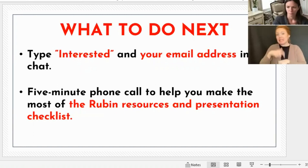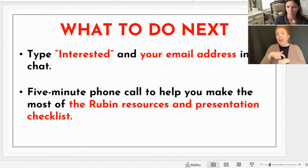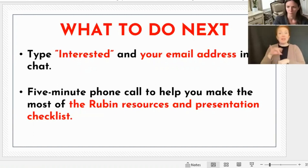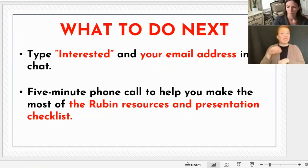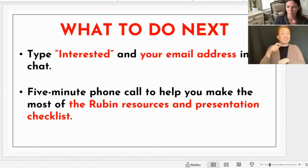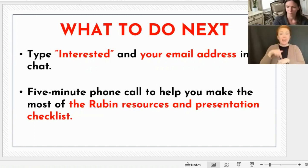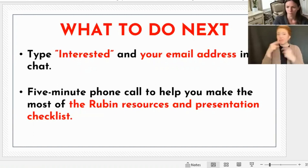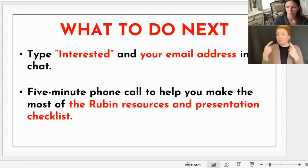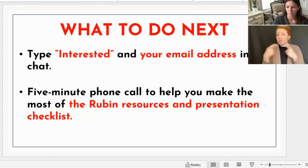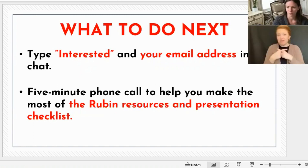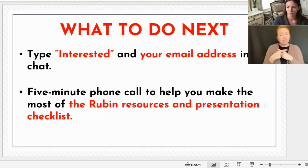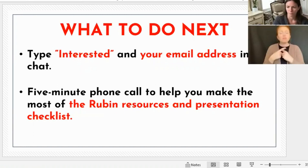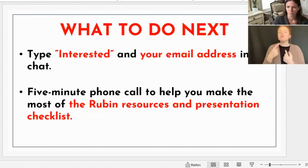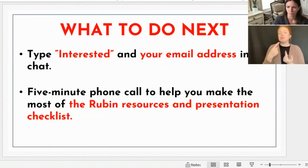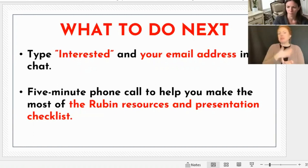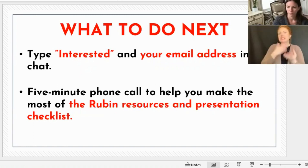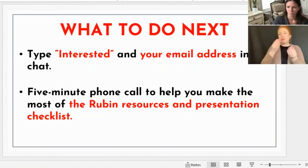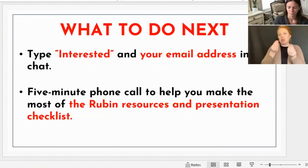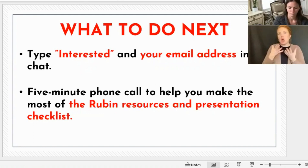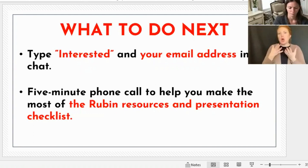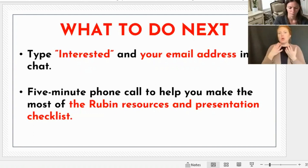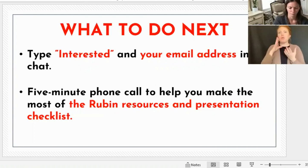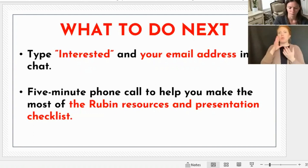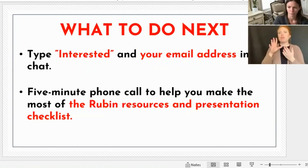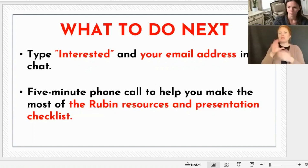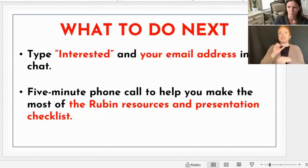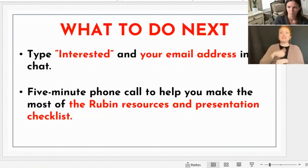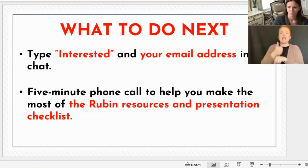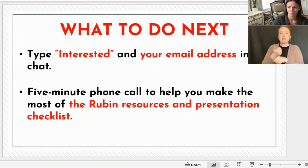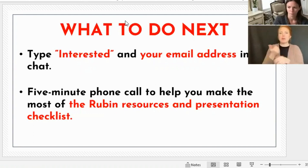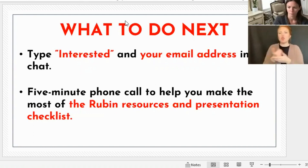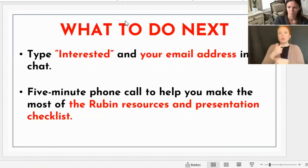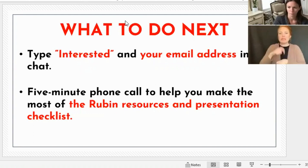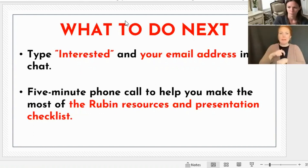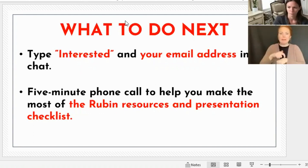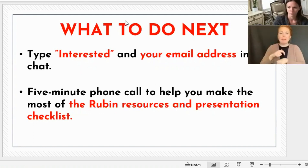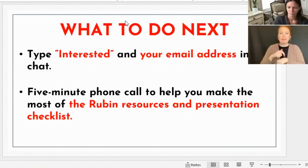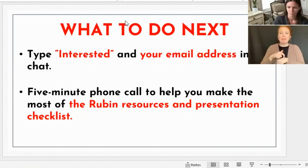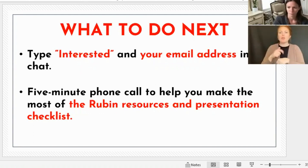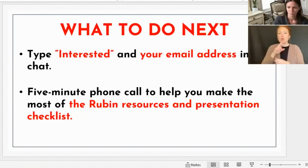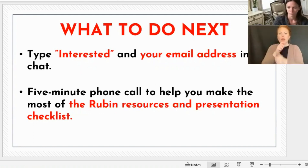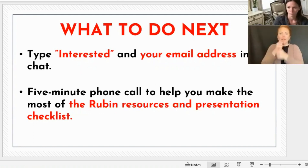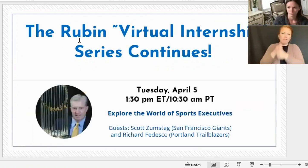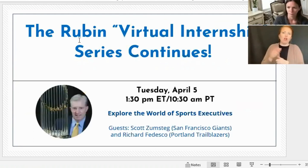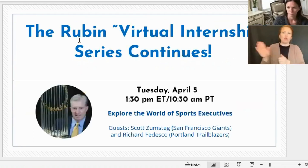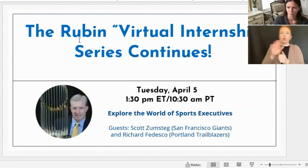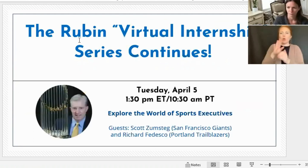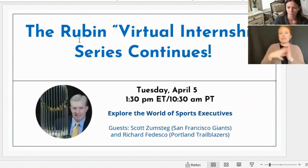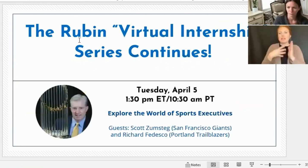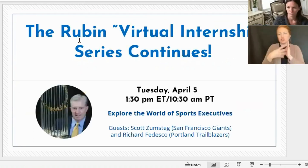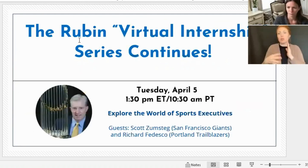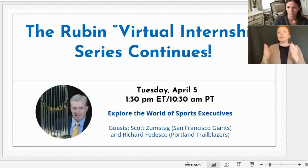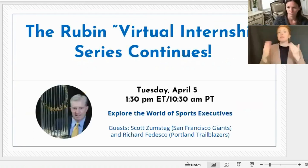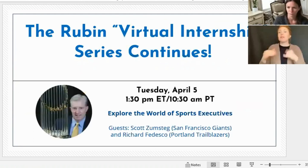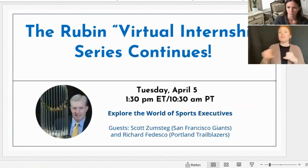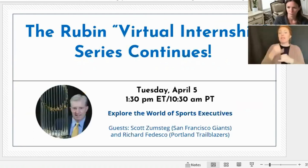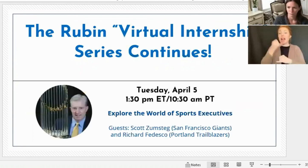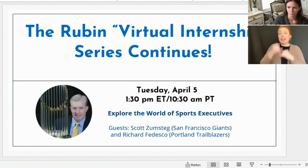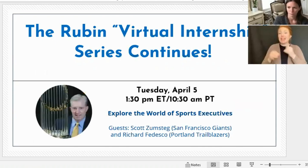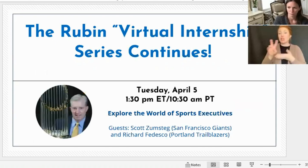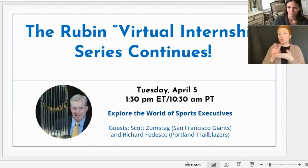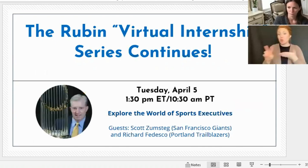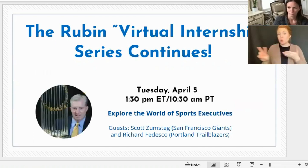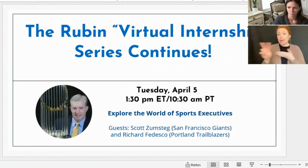back or reply back with a new time, and we'll switch it. We want to stay on your schedule. Finally, in 2 weeks'